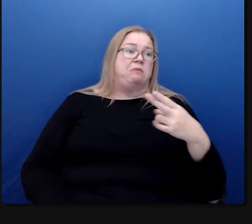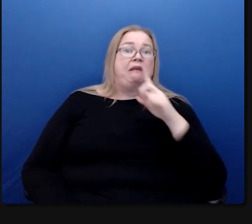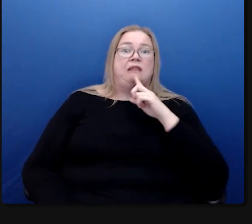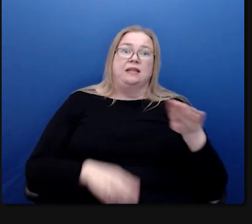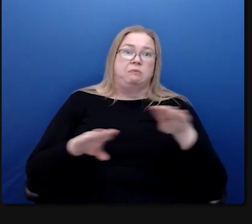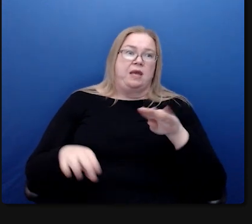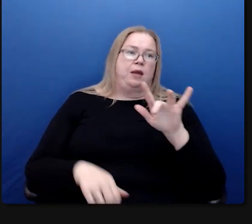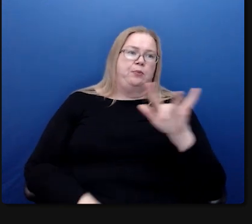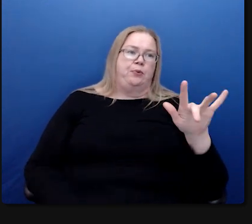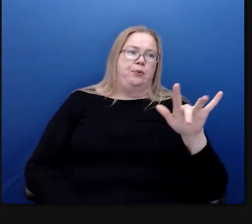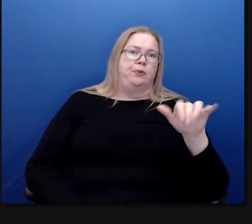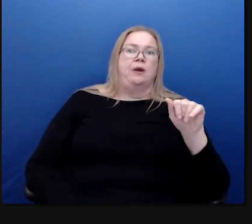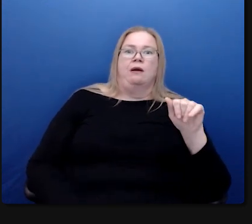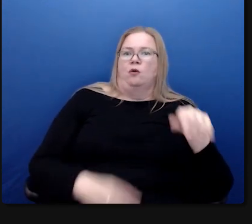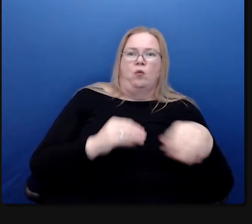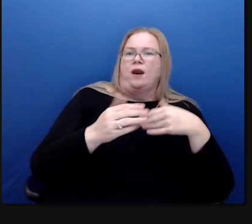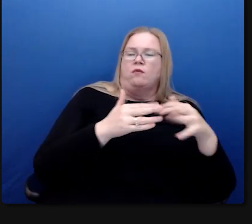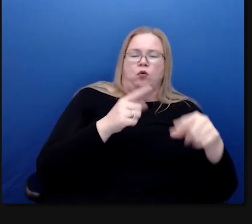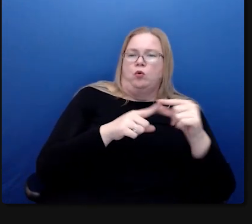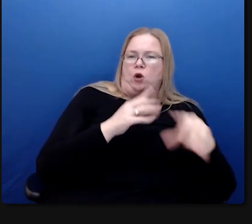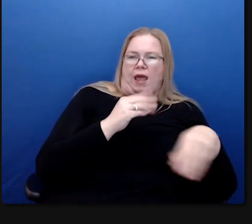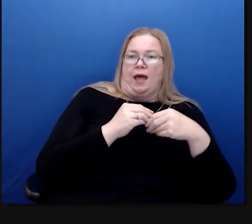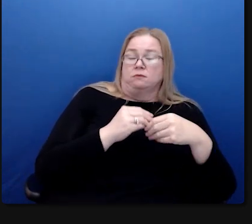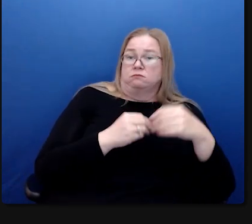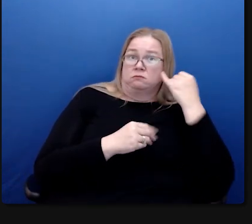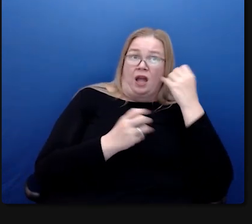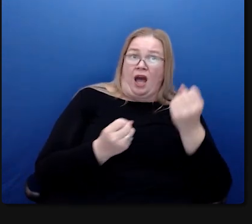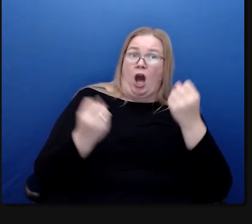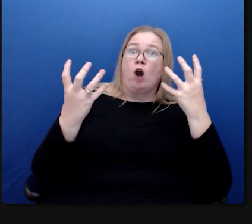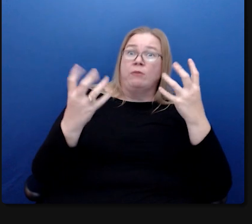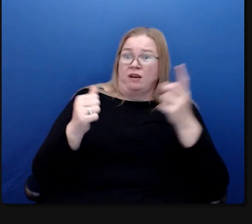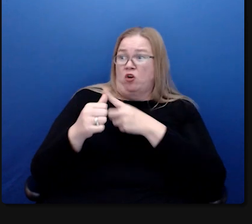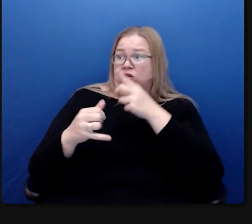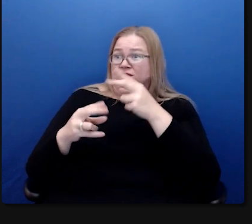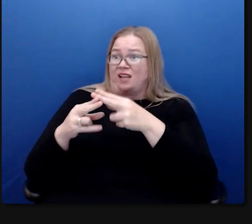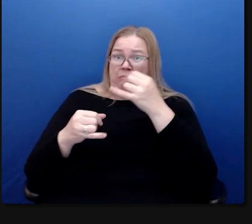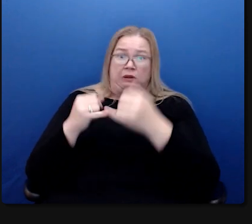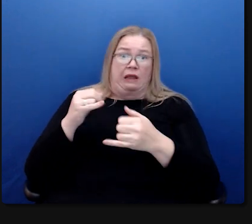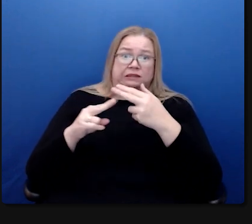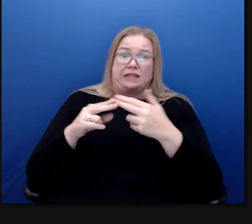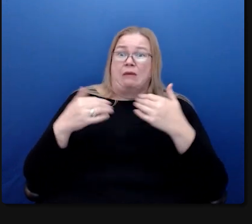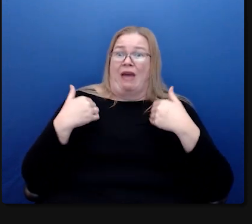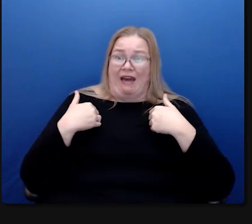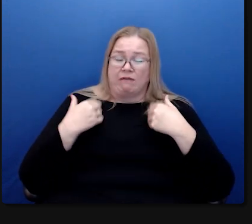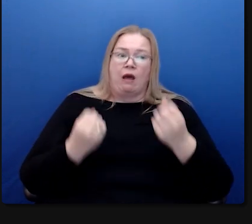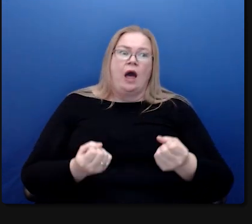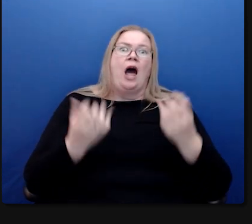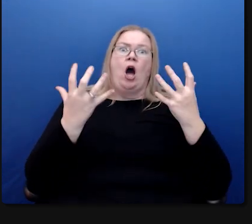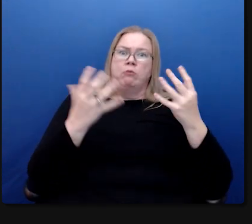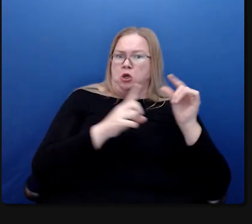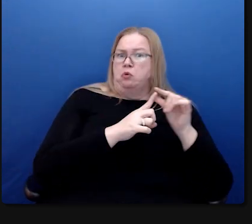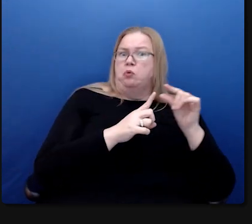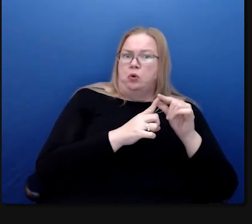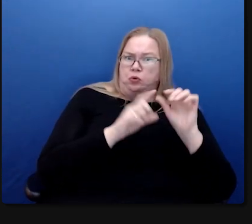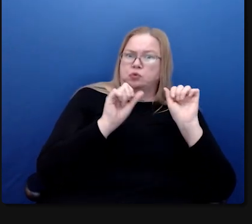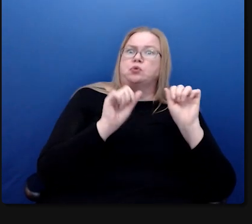empowered to really tailor those communities to ensure maximum expression while allowing for safety as